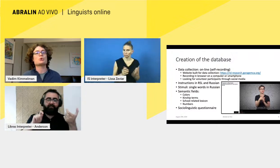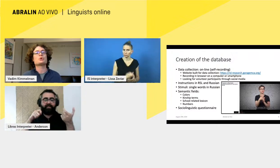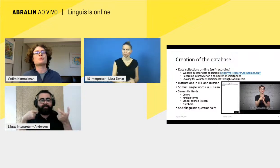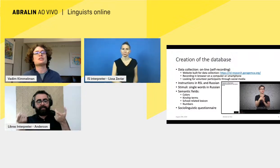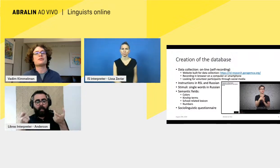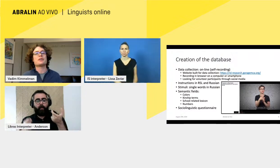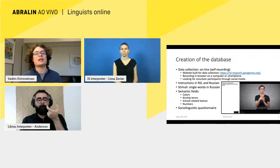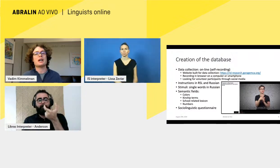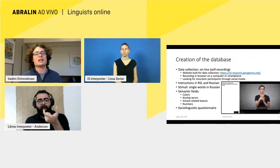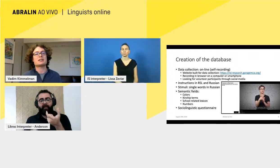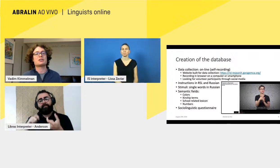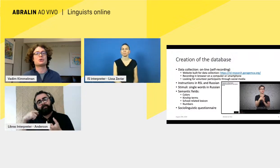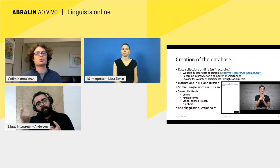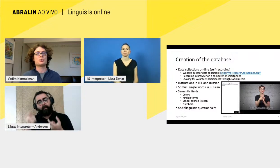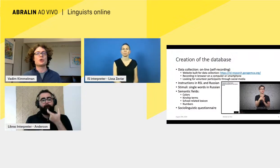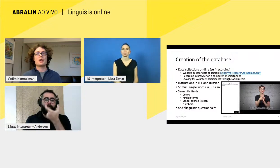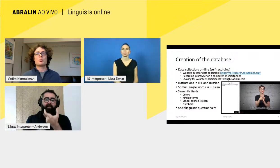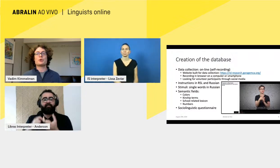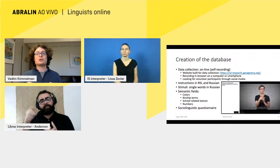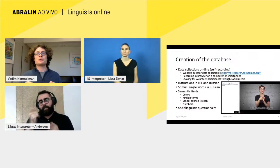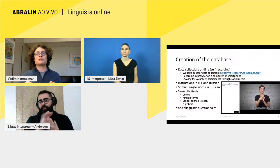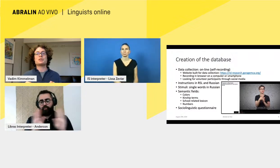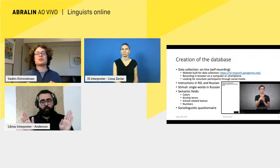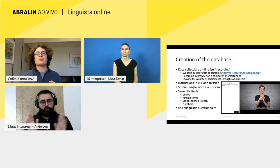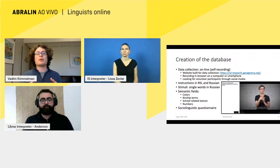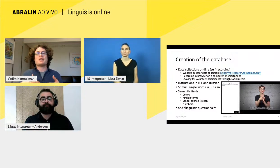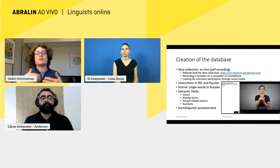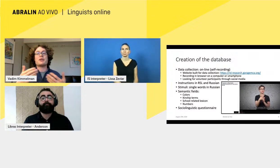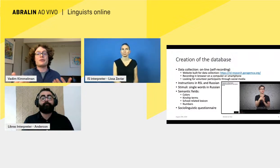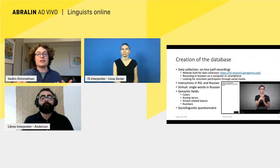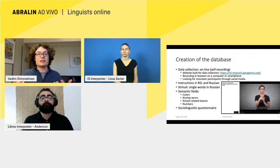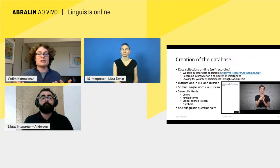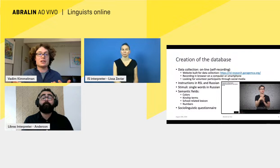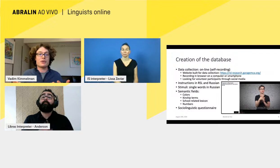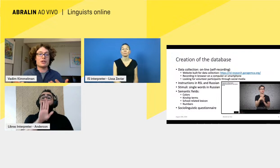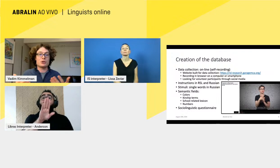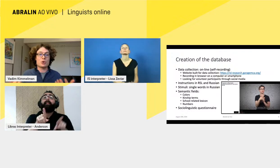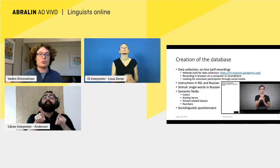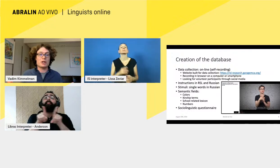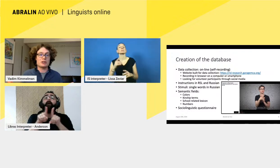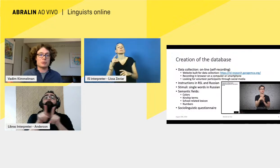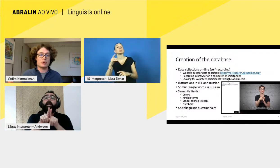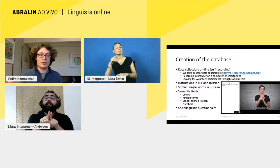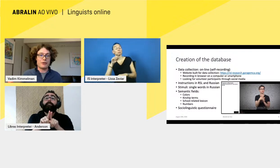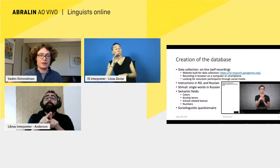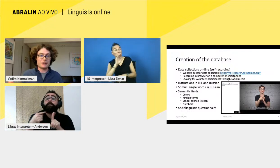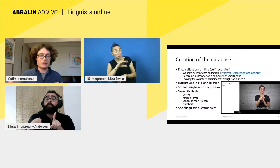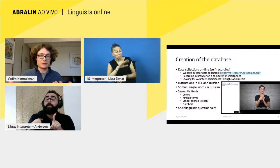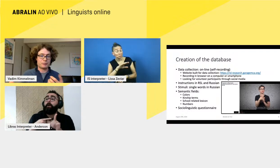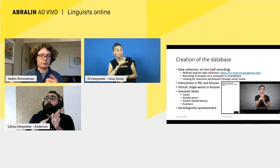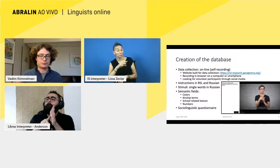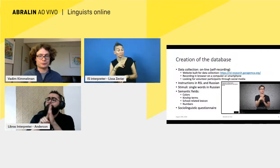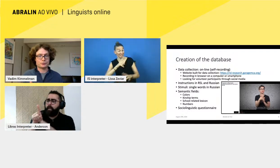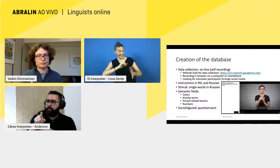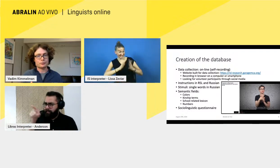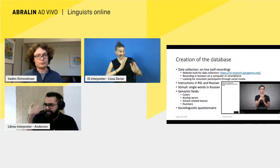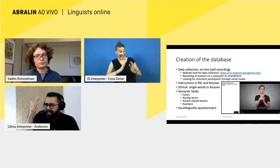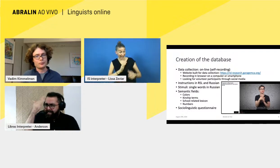were also specifically asked to produce many variants if they know multiple